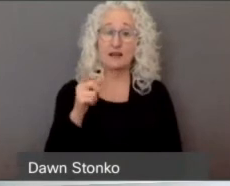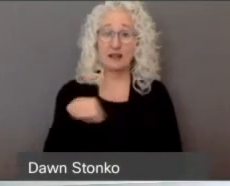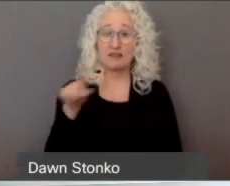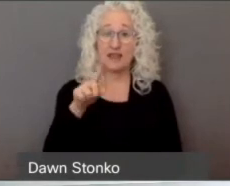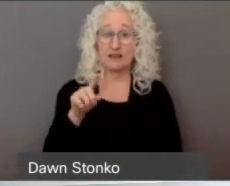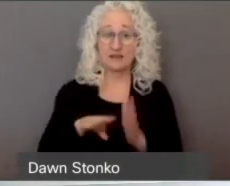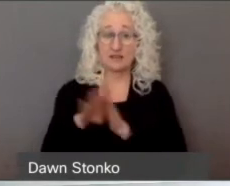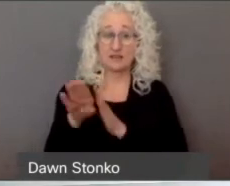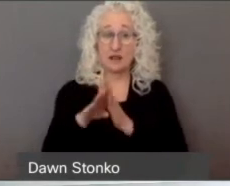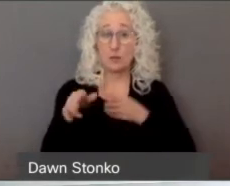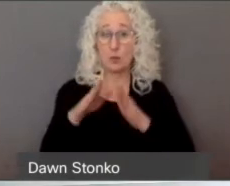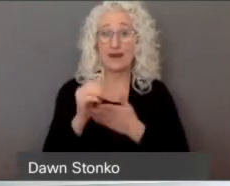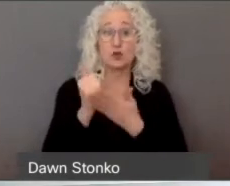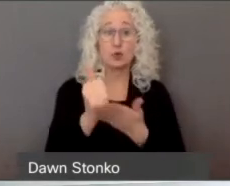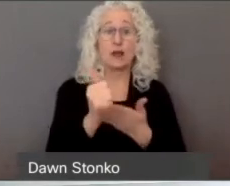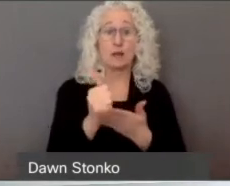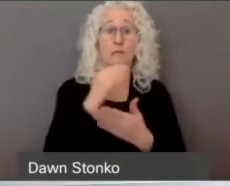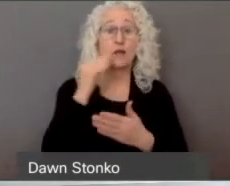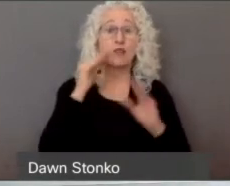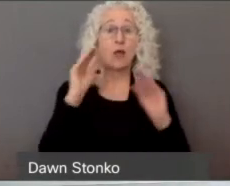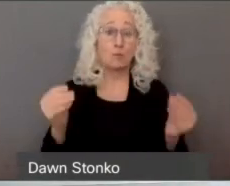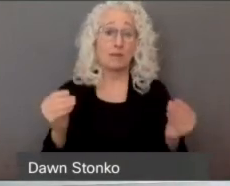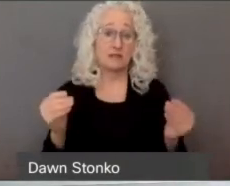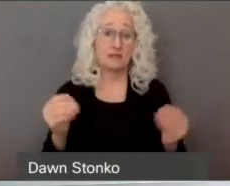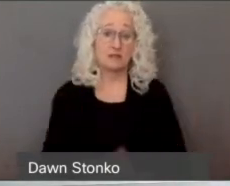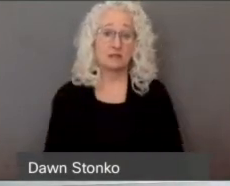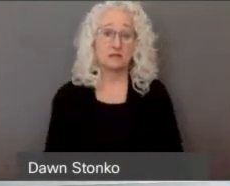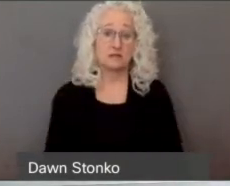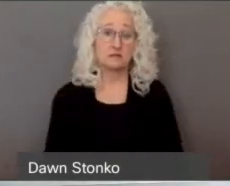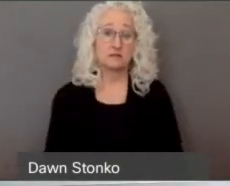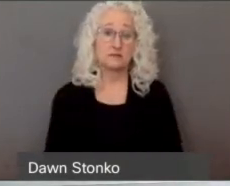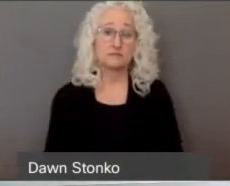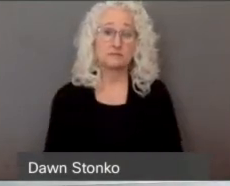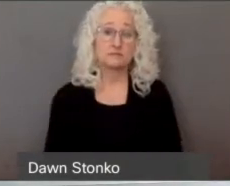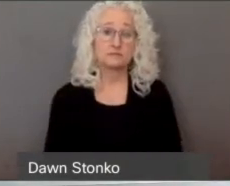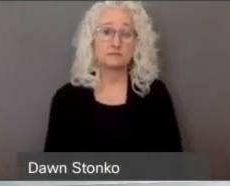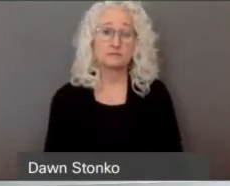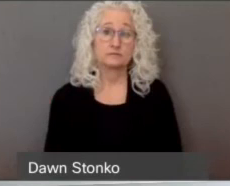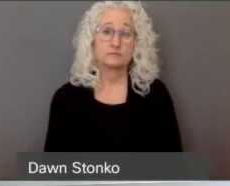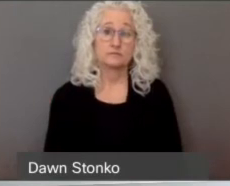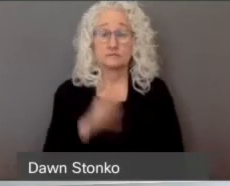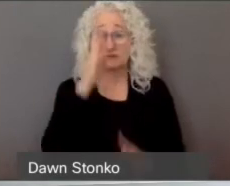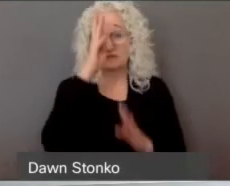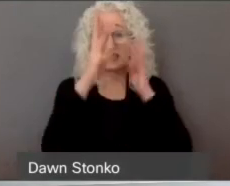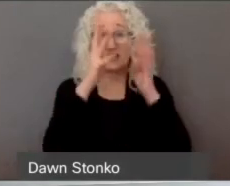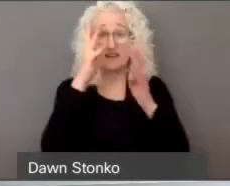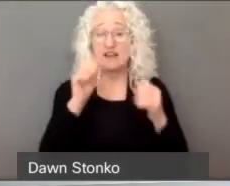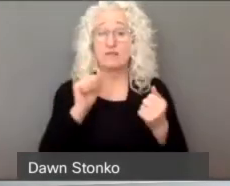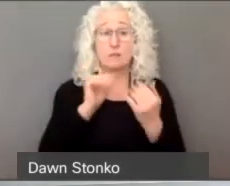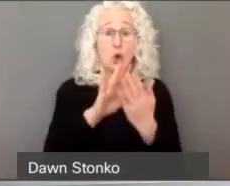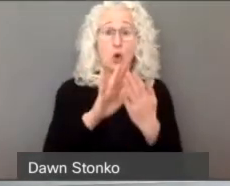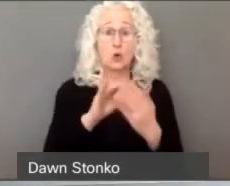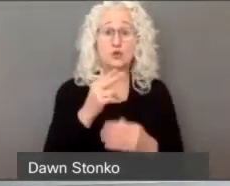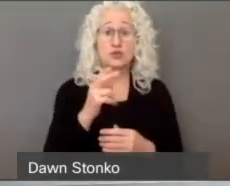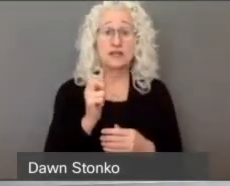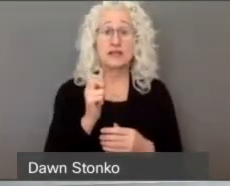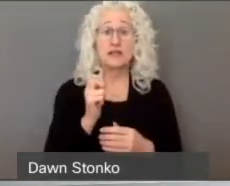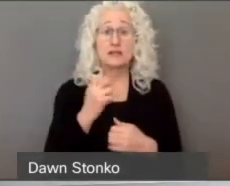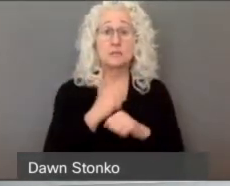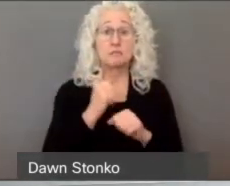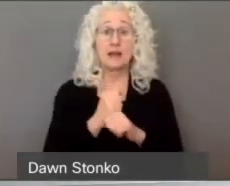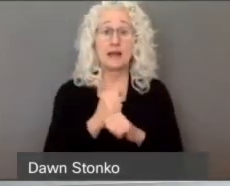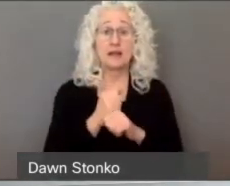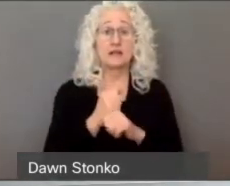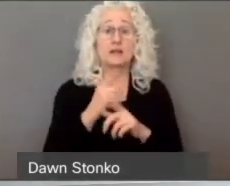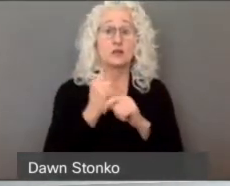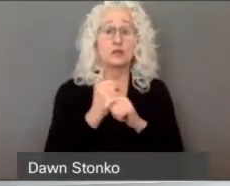a way to help the homeless, and it's just an innovative approach. He's turned tractor trailers into